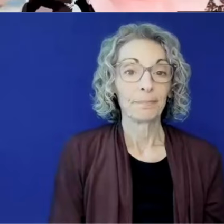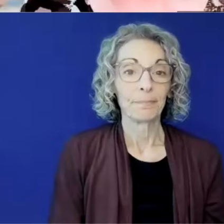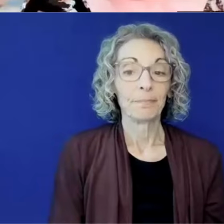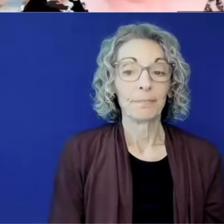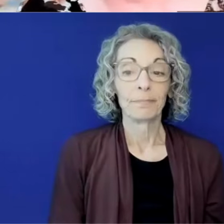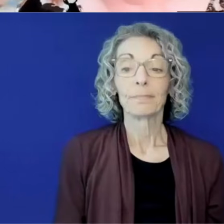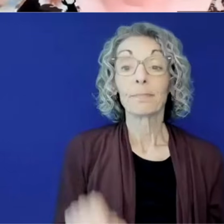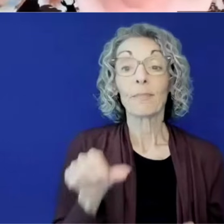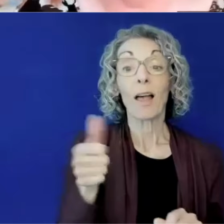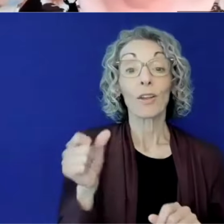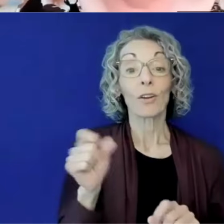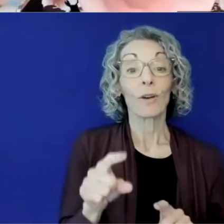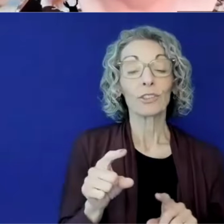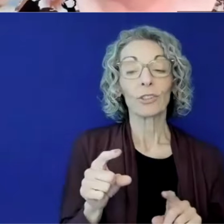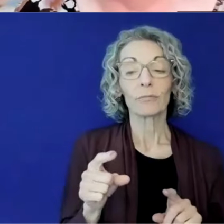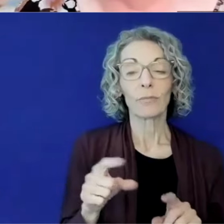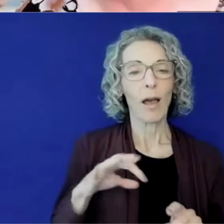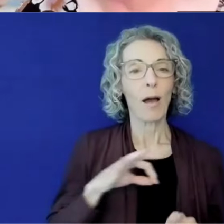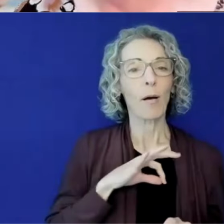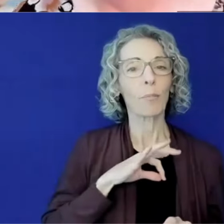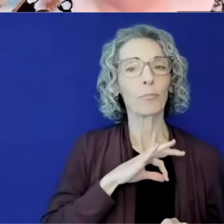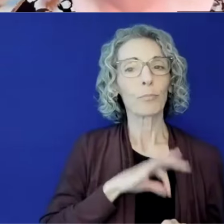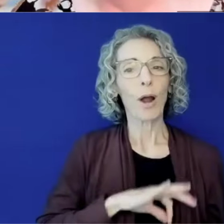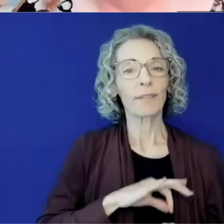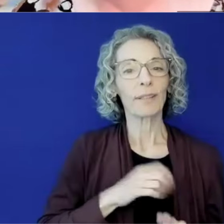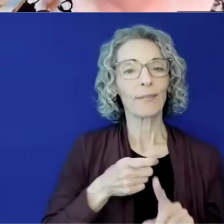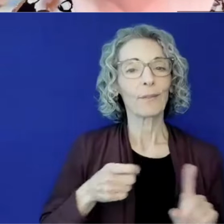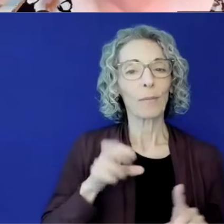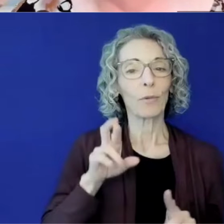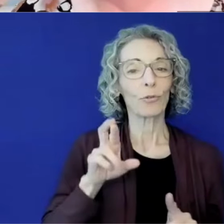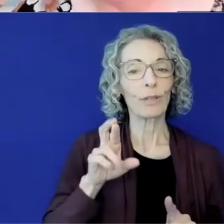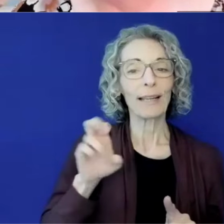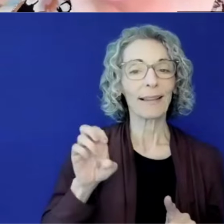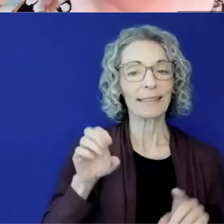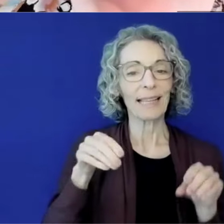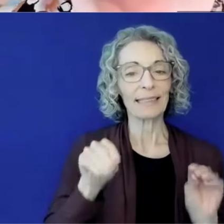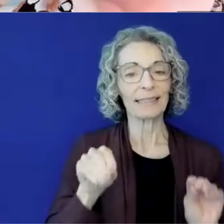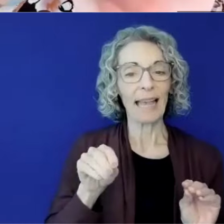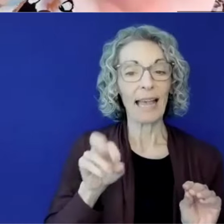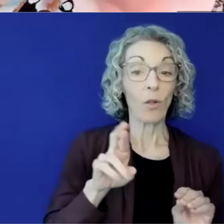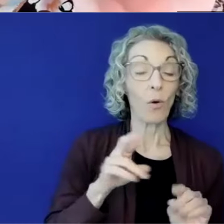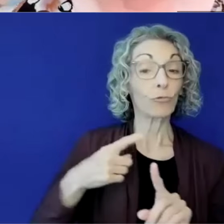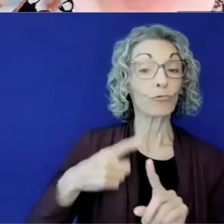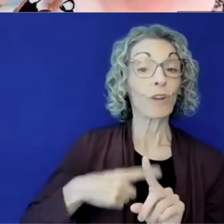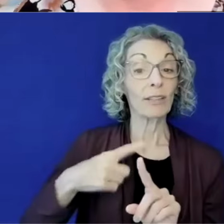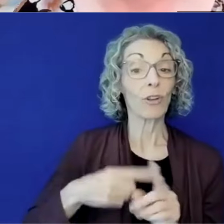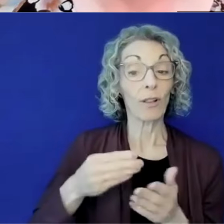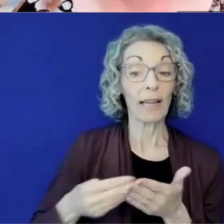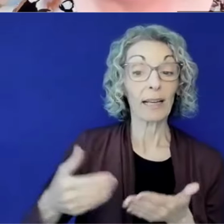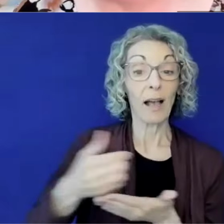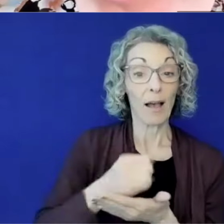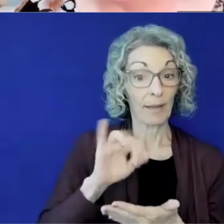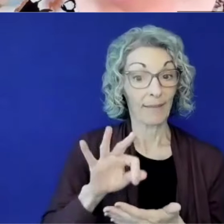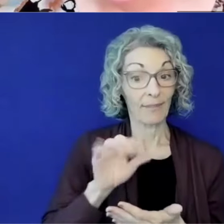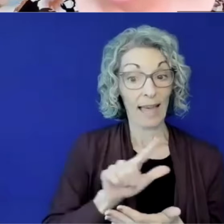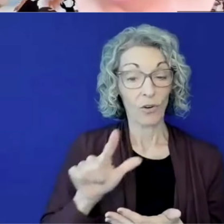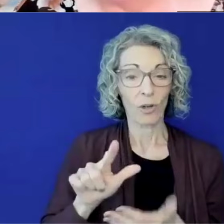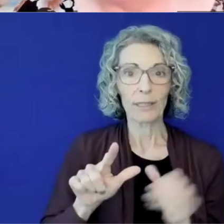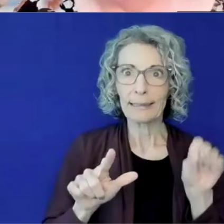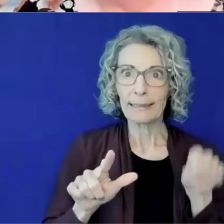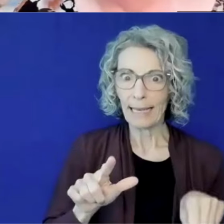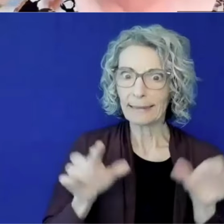Somebody else asks about the profit from real estate sale or additional rental income. If you're a landlord, that's absolutely going to be